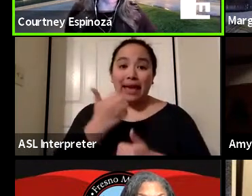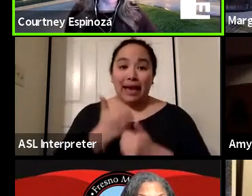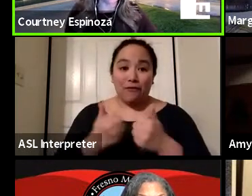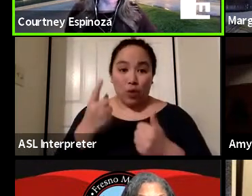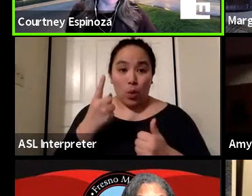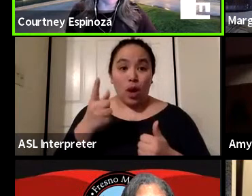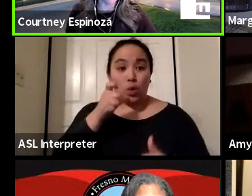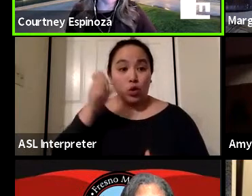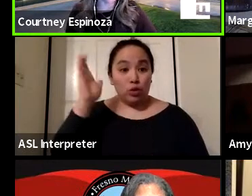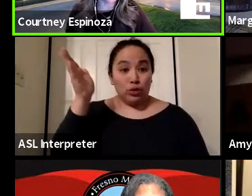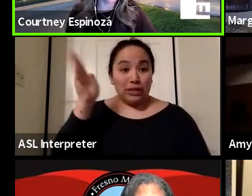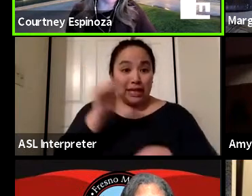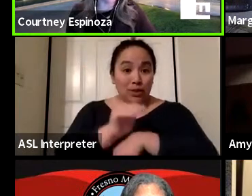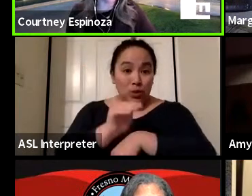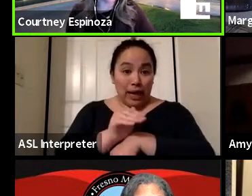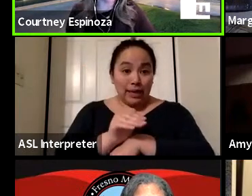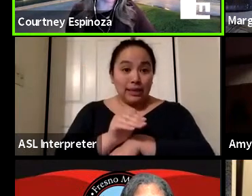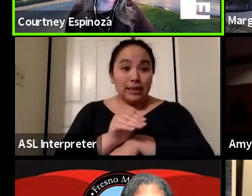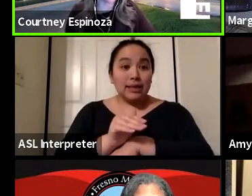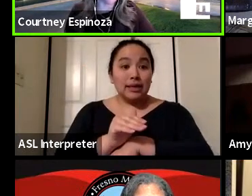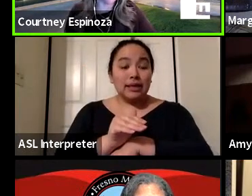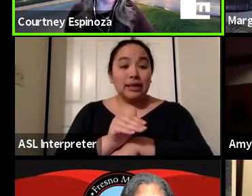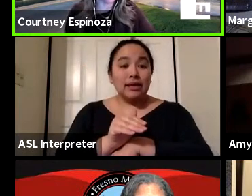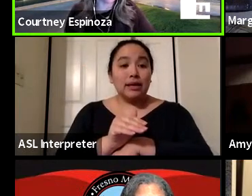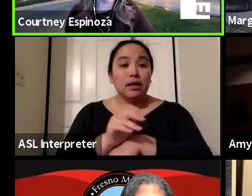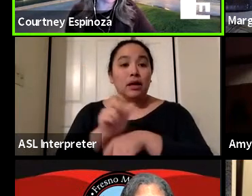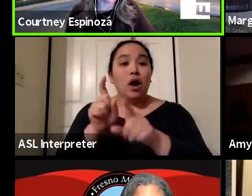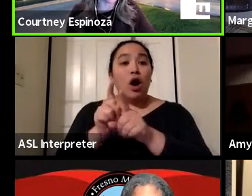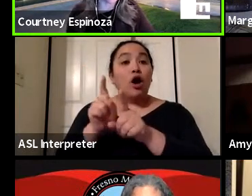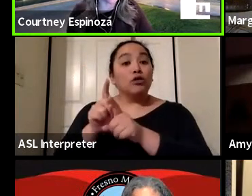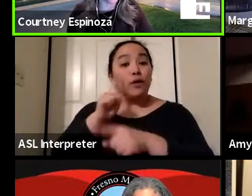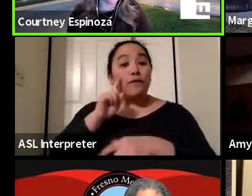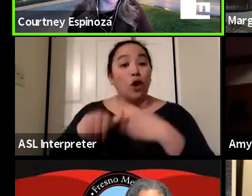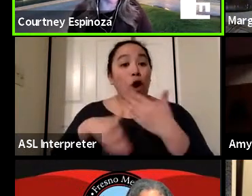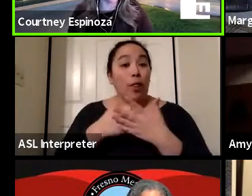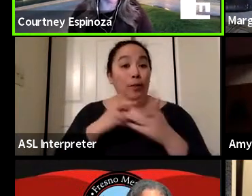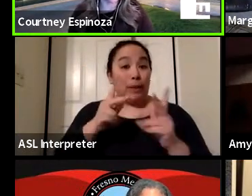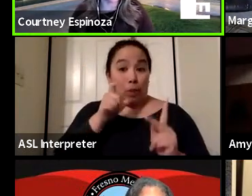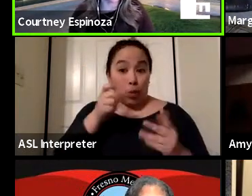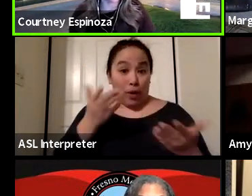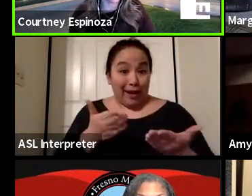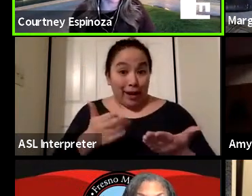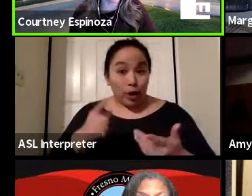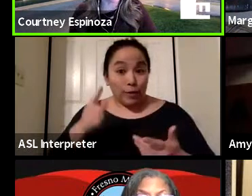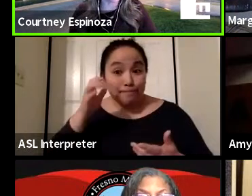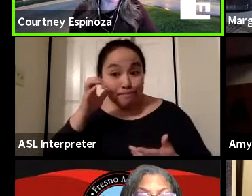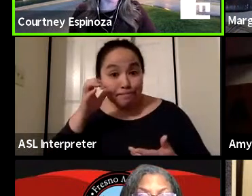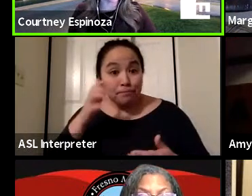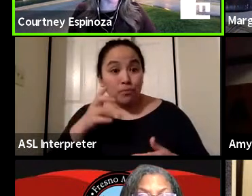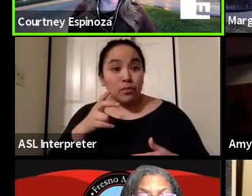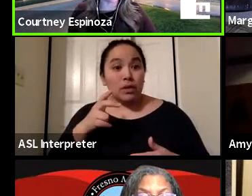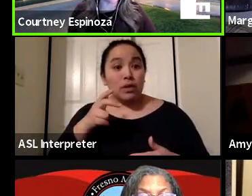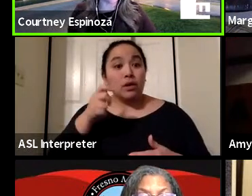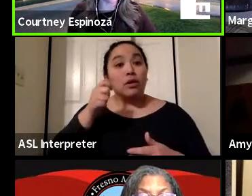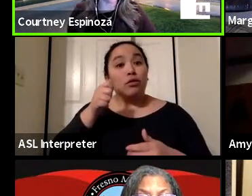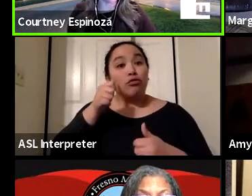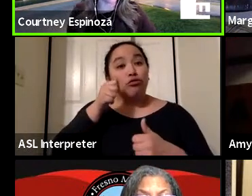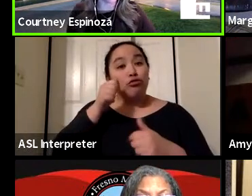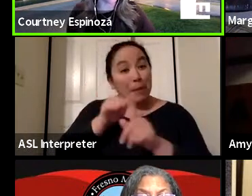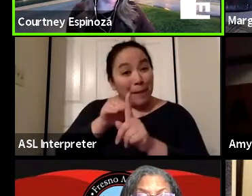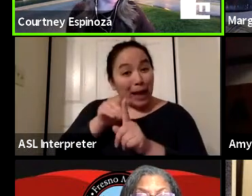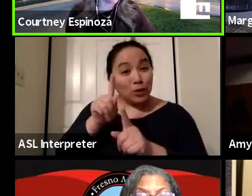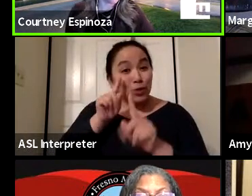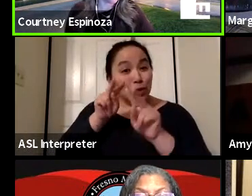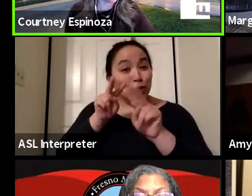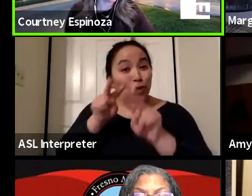that presented tonight. As a reminder to all the folks listening, to go to the Transform Fresno website to